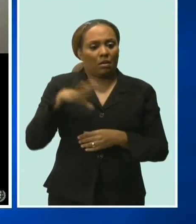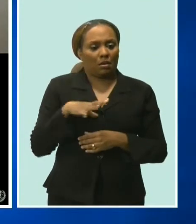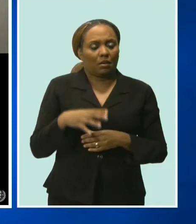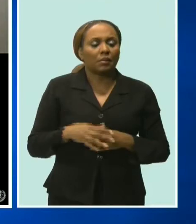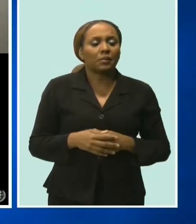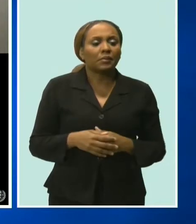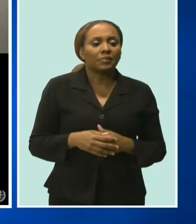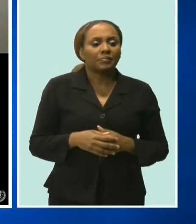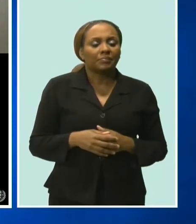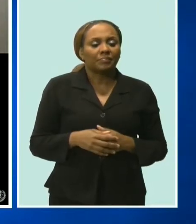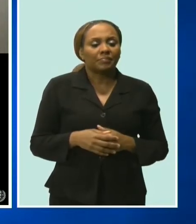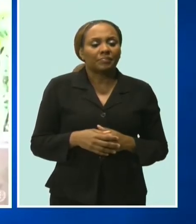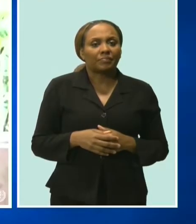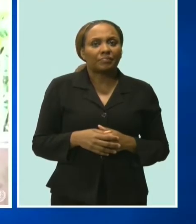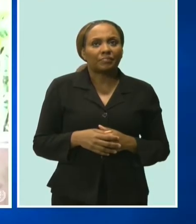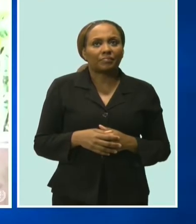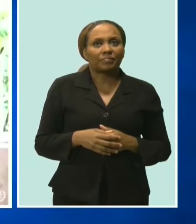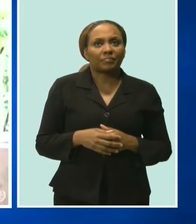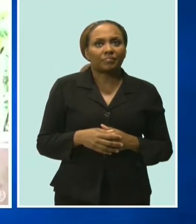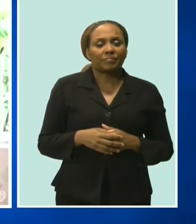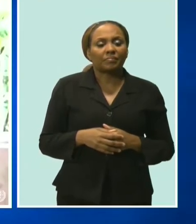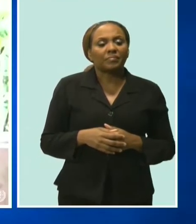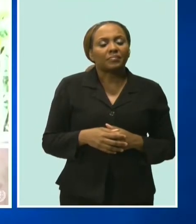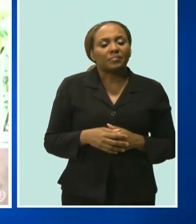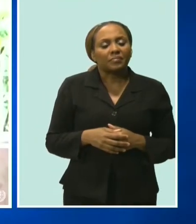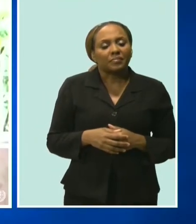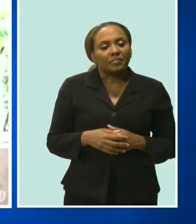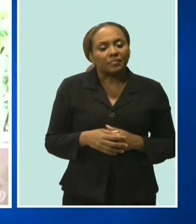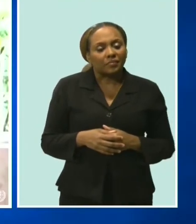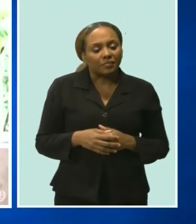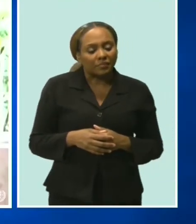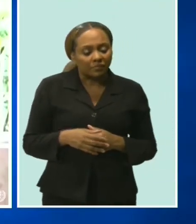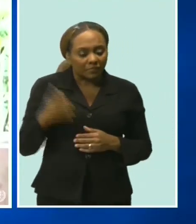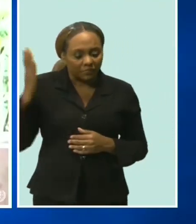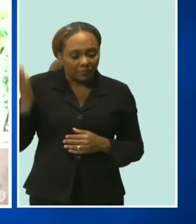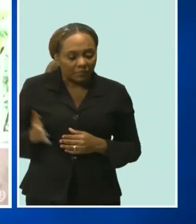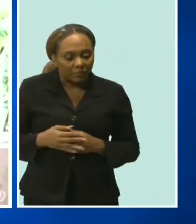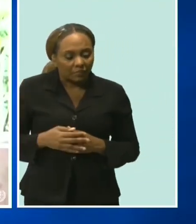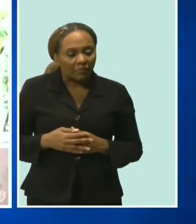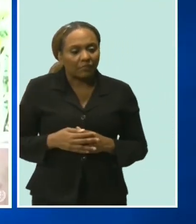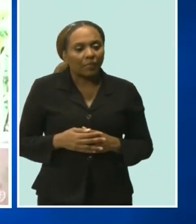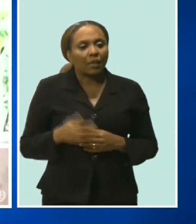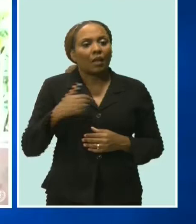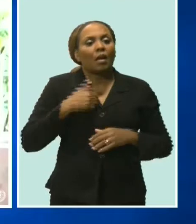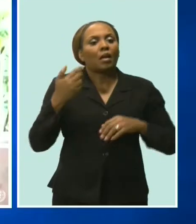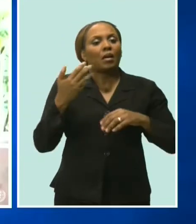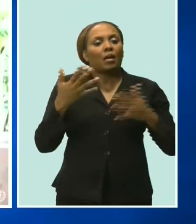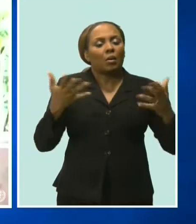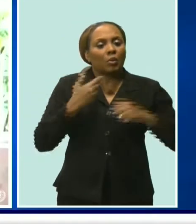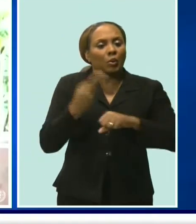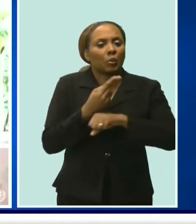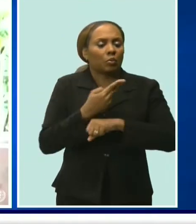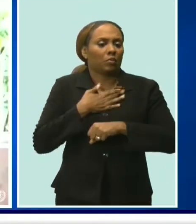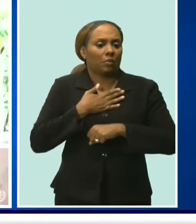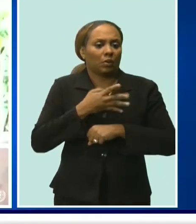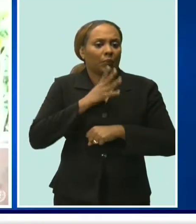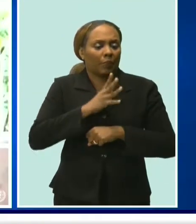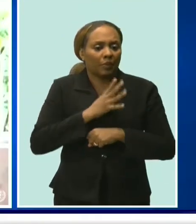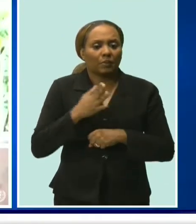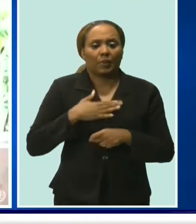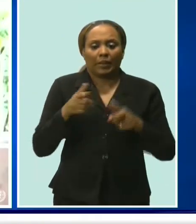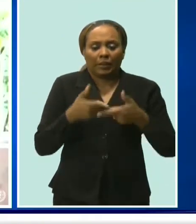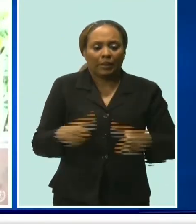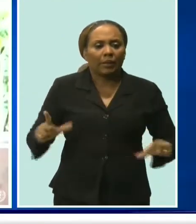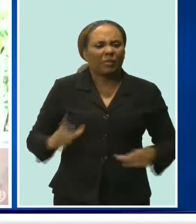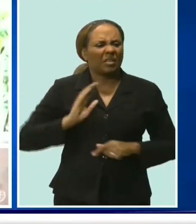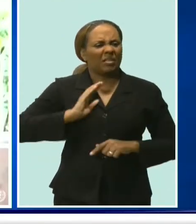All. I use that language not in any contentious way, but as part of our reality that we face